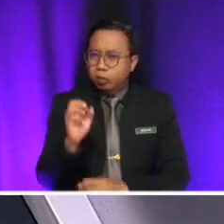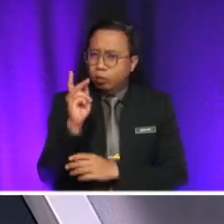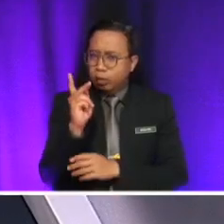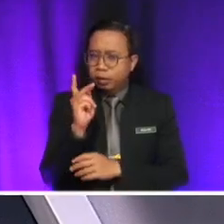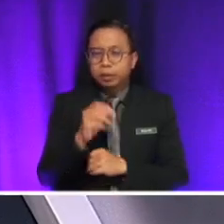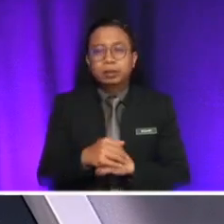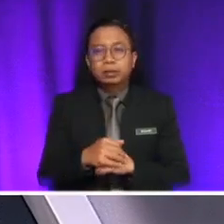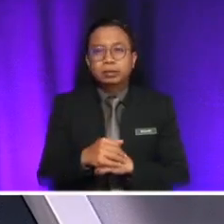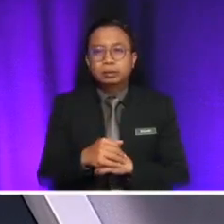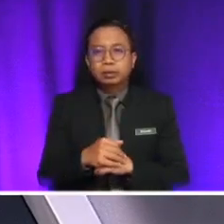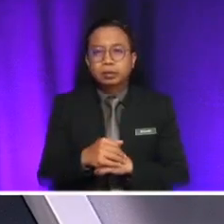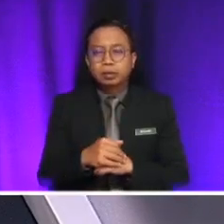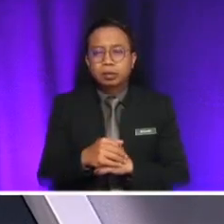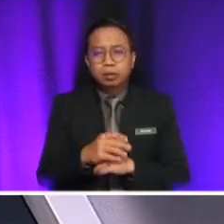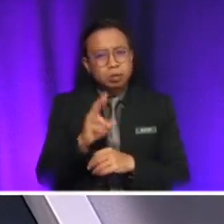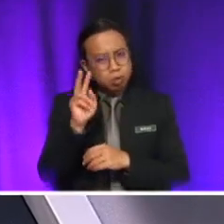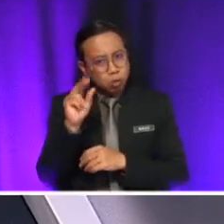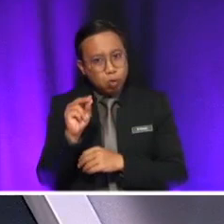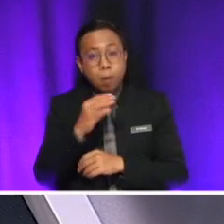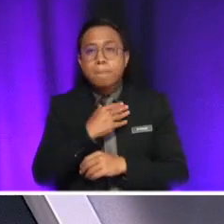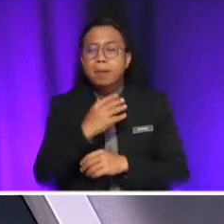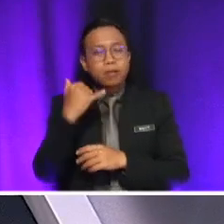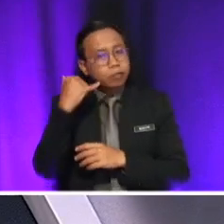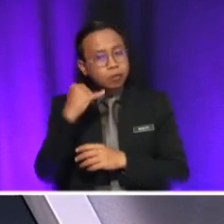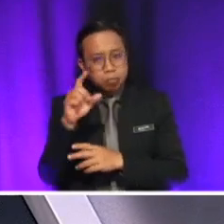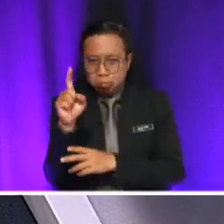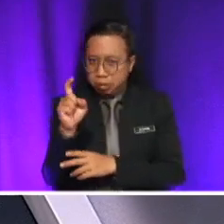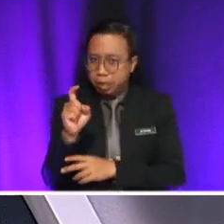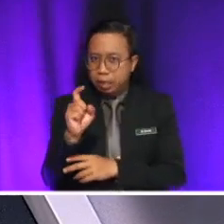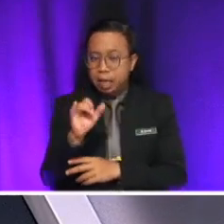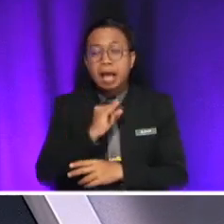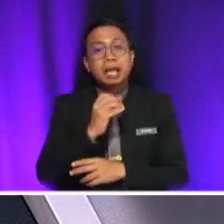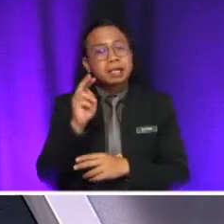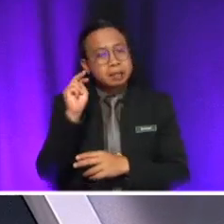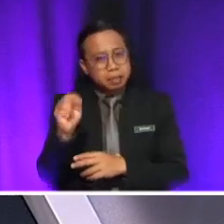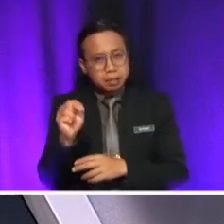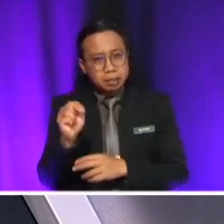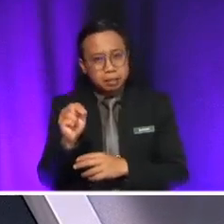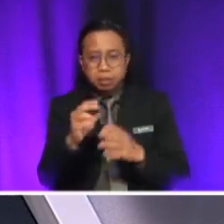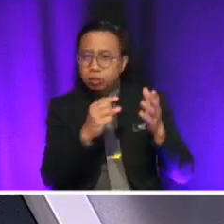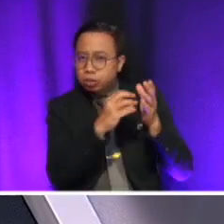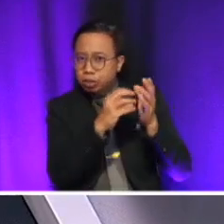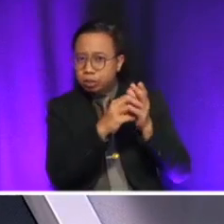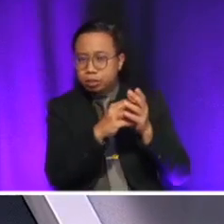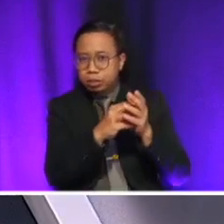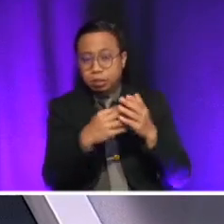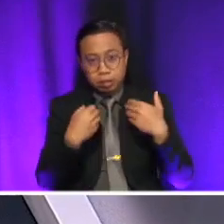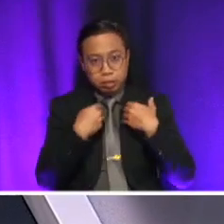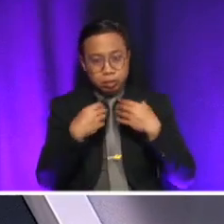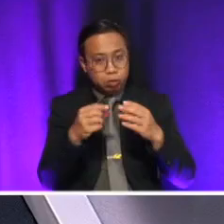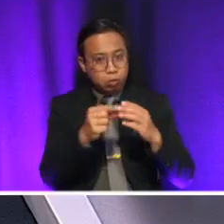Okay. Huh? Oh no, my phone died. I need my charger. Oh, I have my